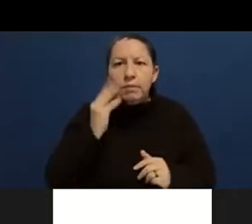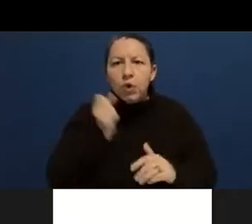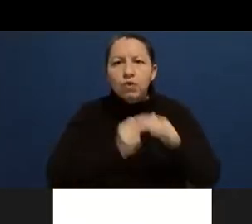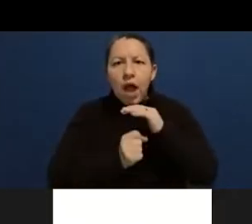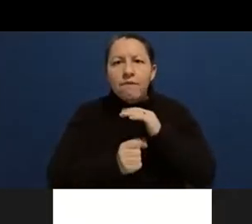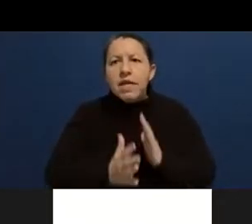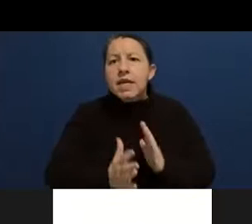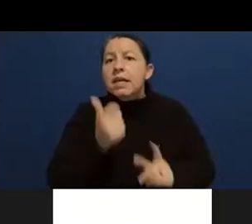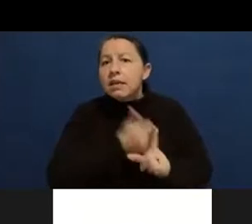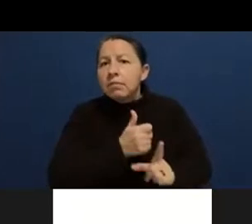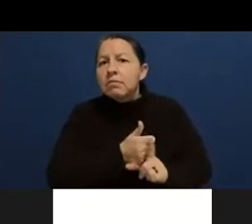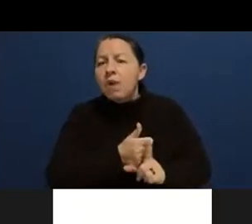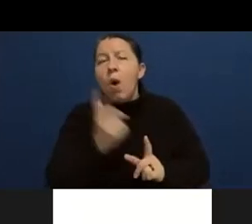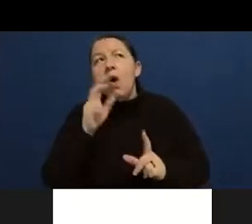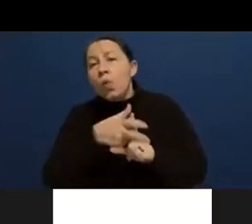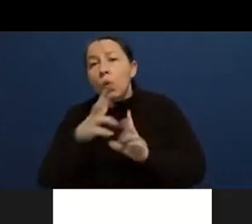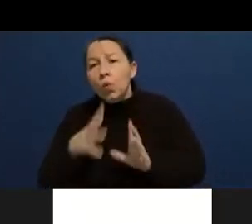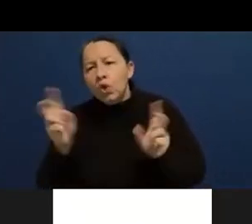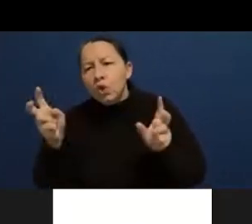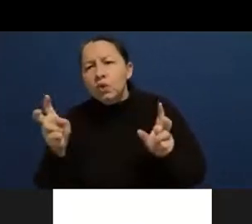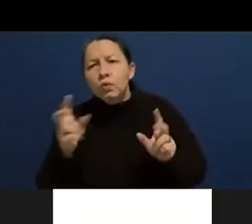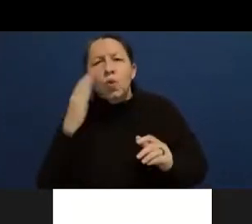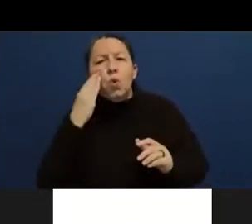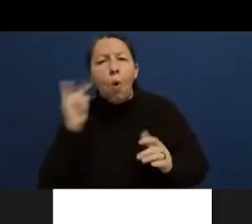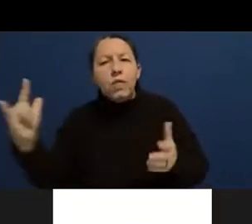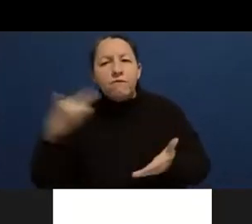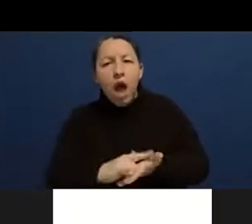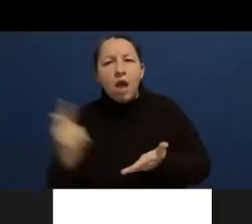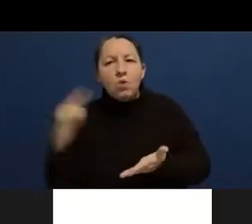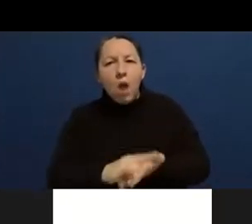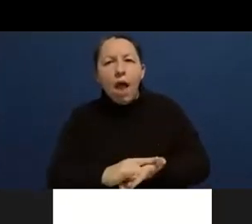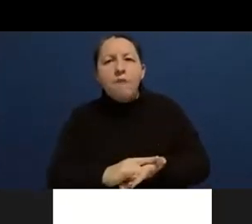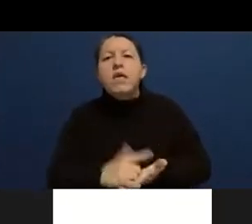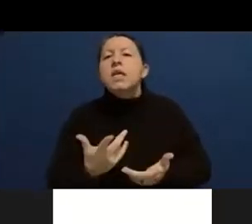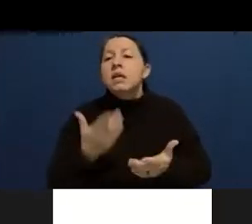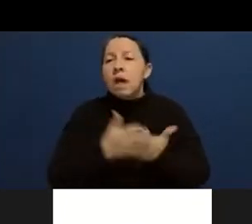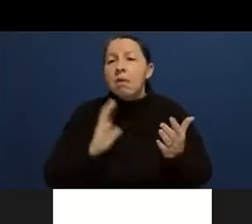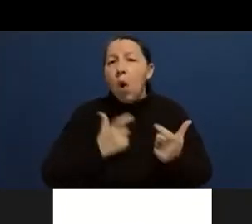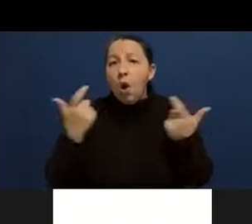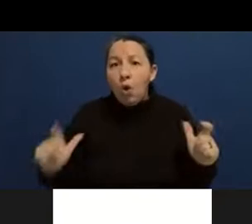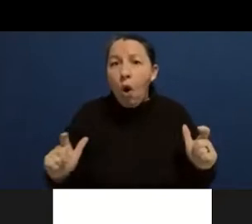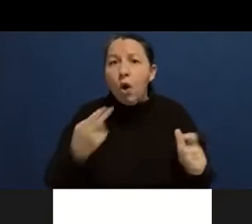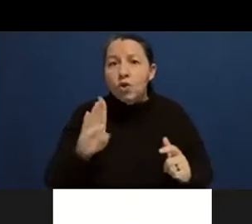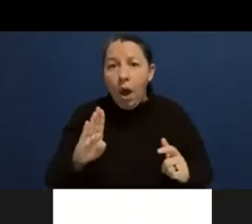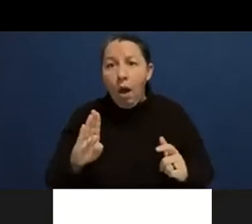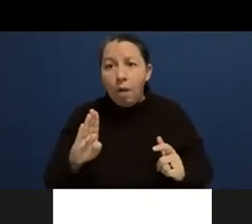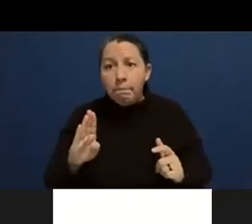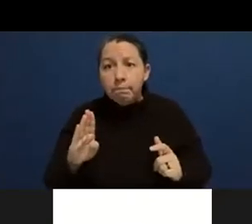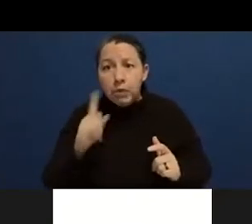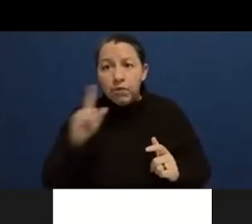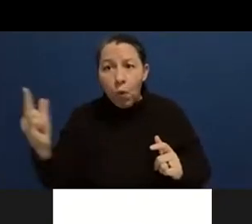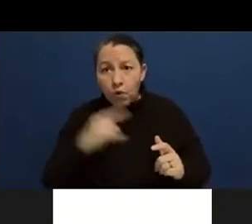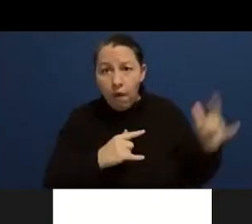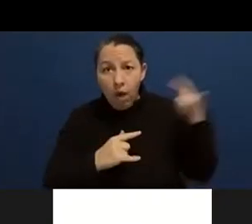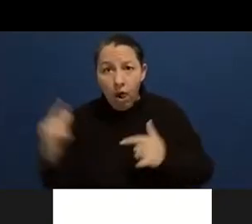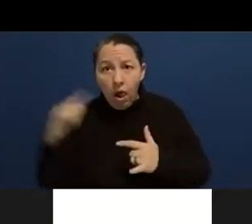note the flights coming out of certain areas, some of our bigger hub areas, and they would come into the airports and they would wait for